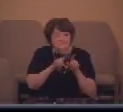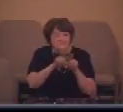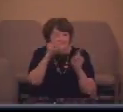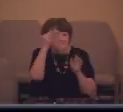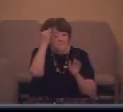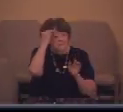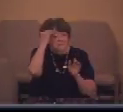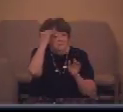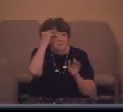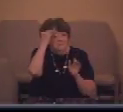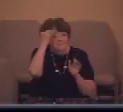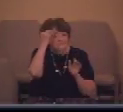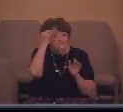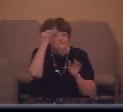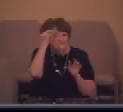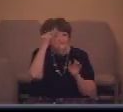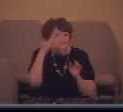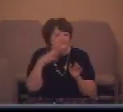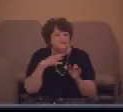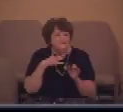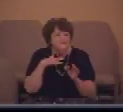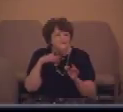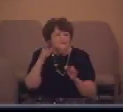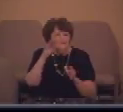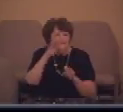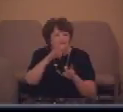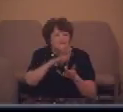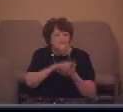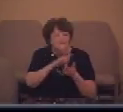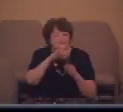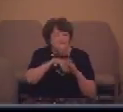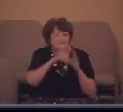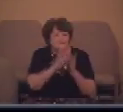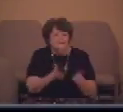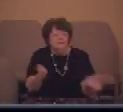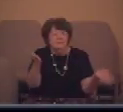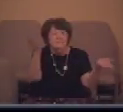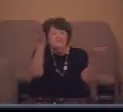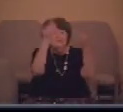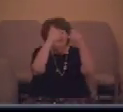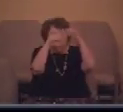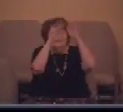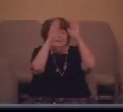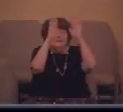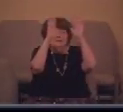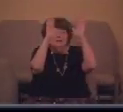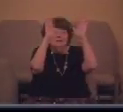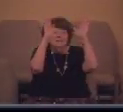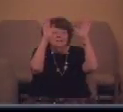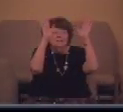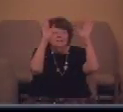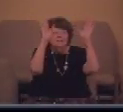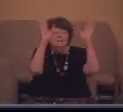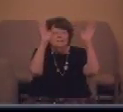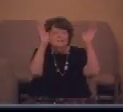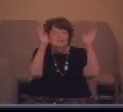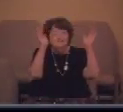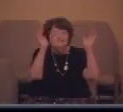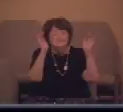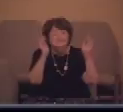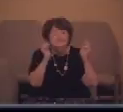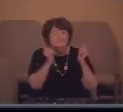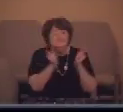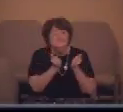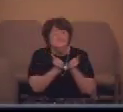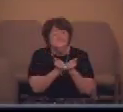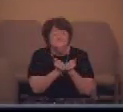fellowship of kindred minds is like to that